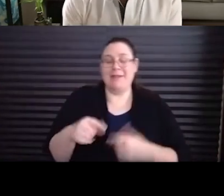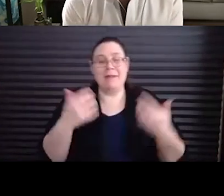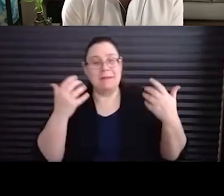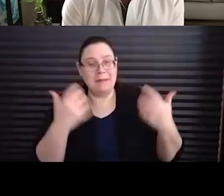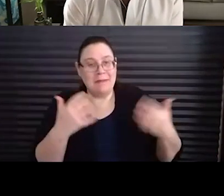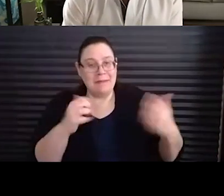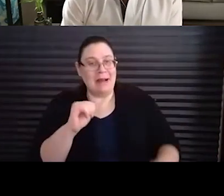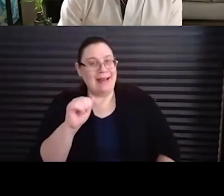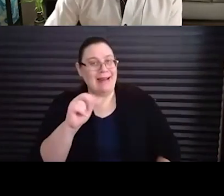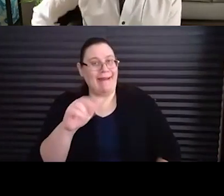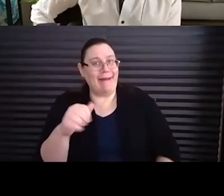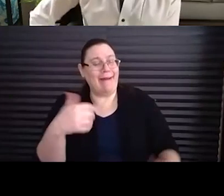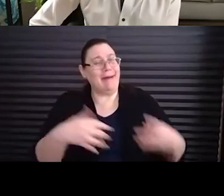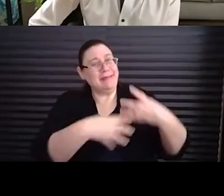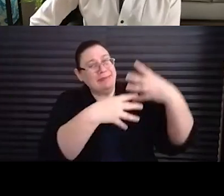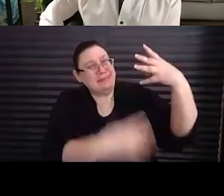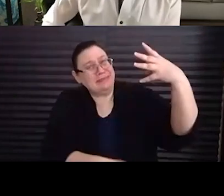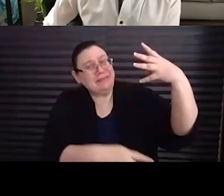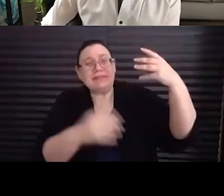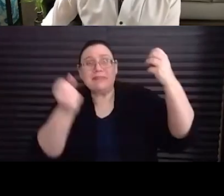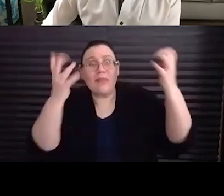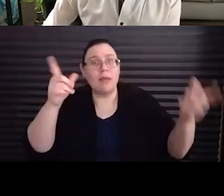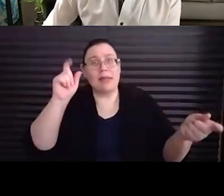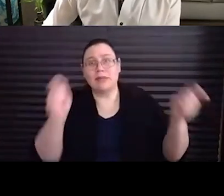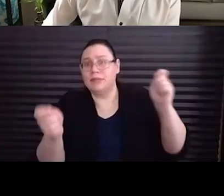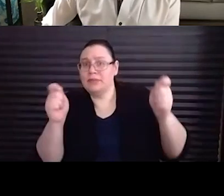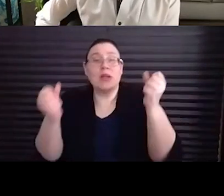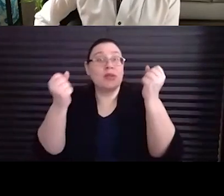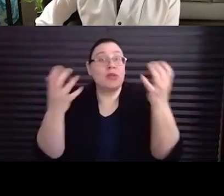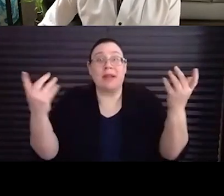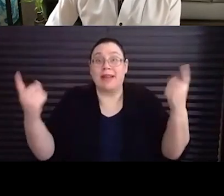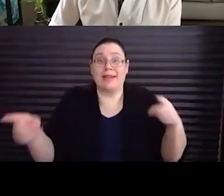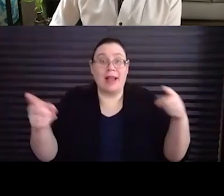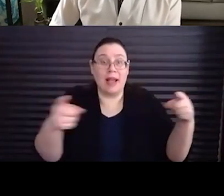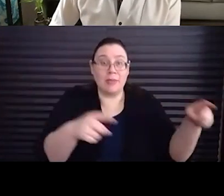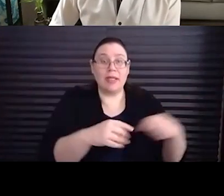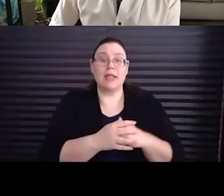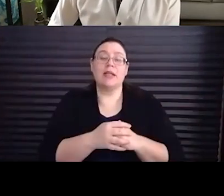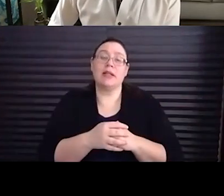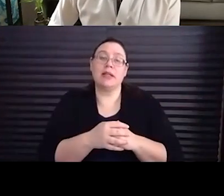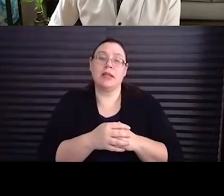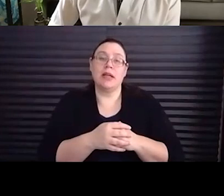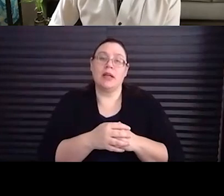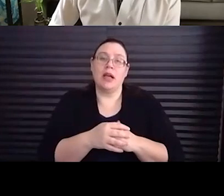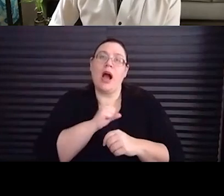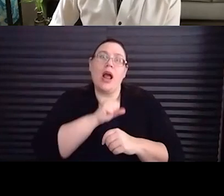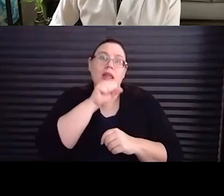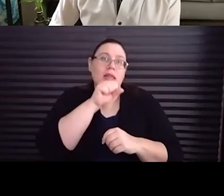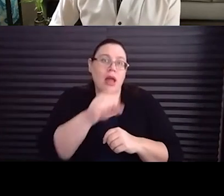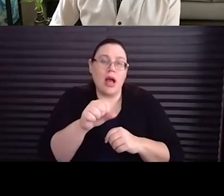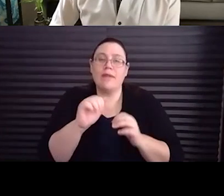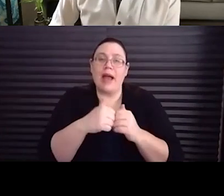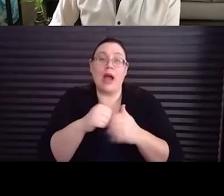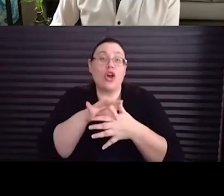long. So there's so many changes and there's so many things that are happening. I can say that I love how content